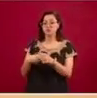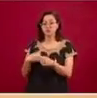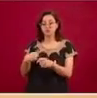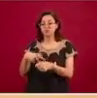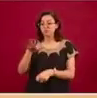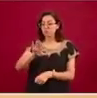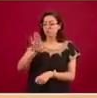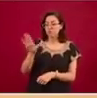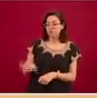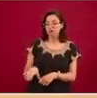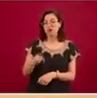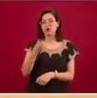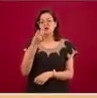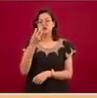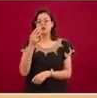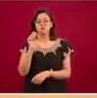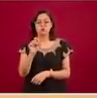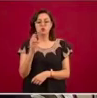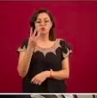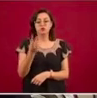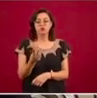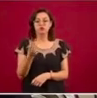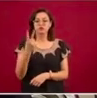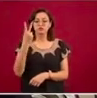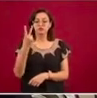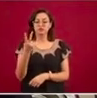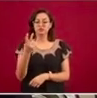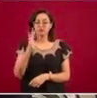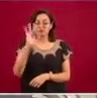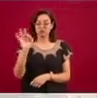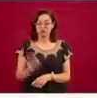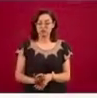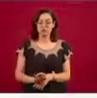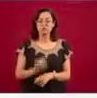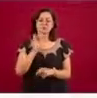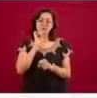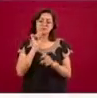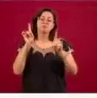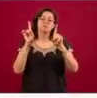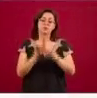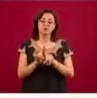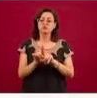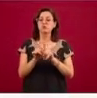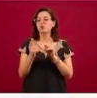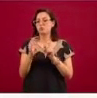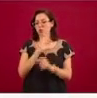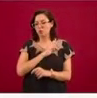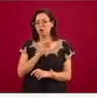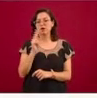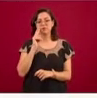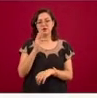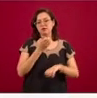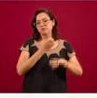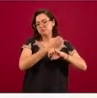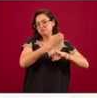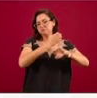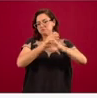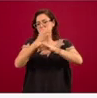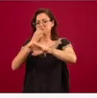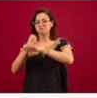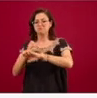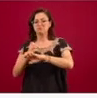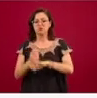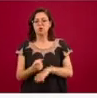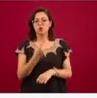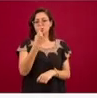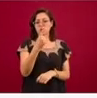states. And this is the mortality rate information, which, as you remember, this is related to the population. While the fatality rate is